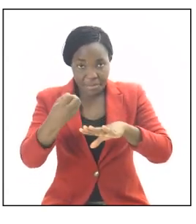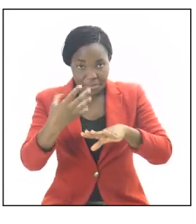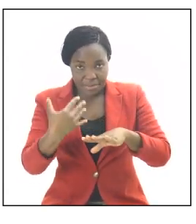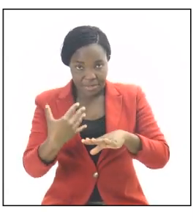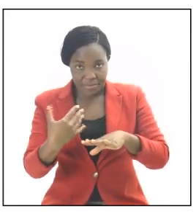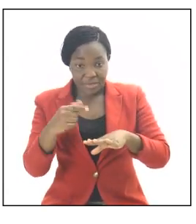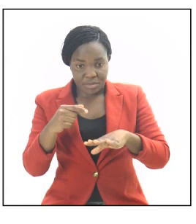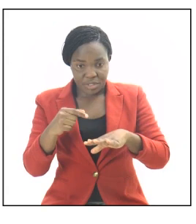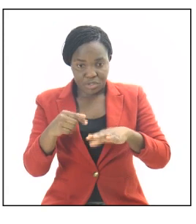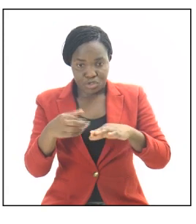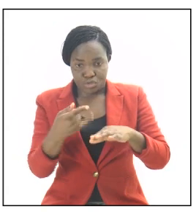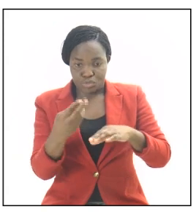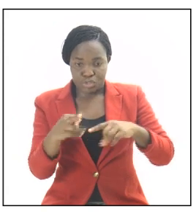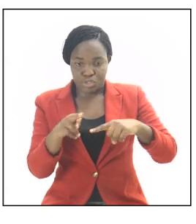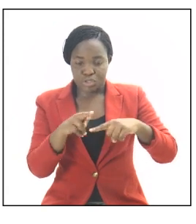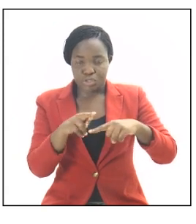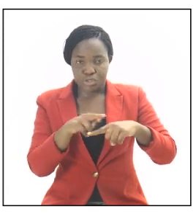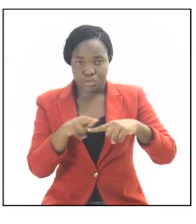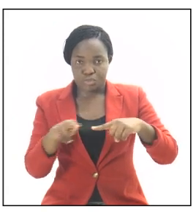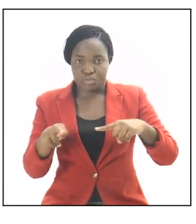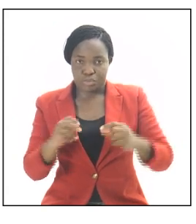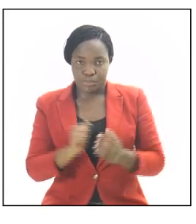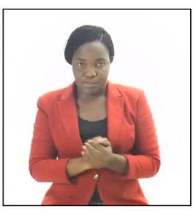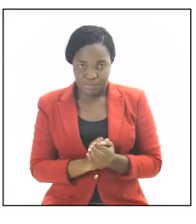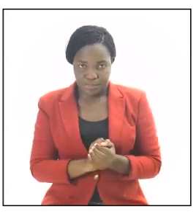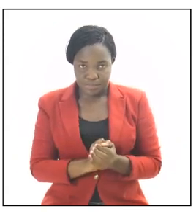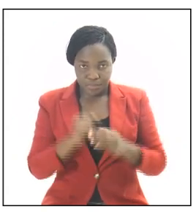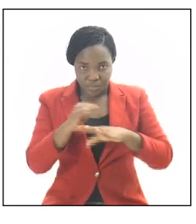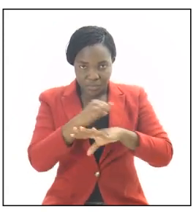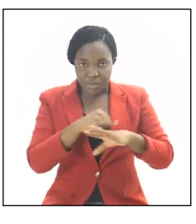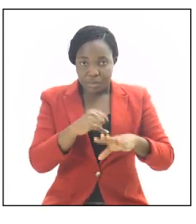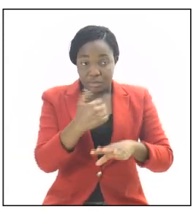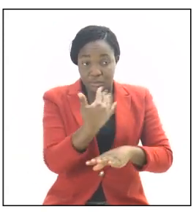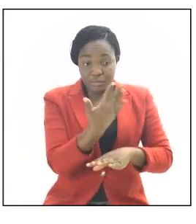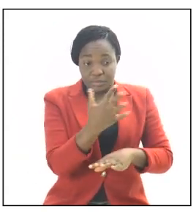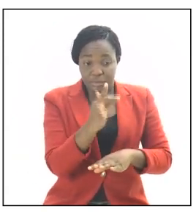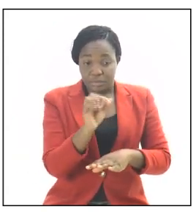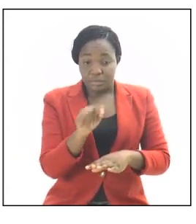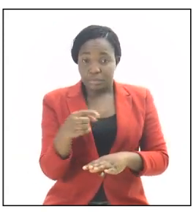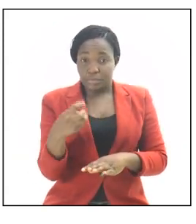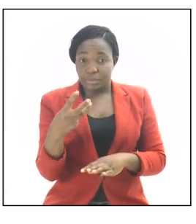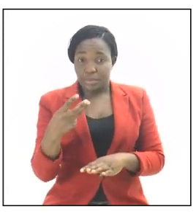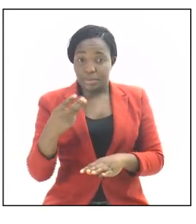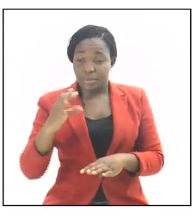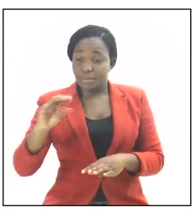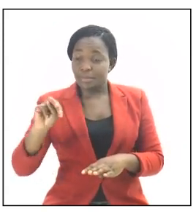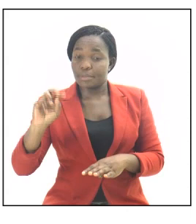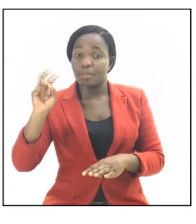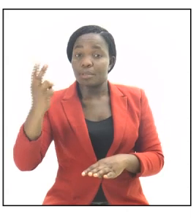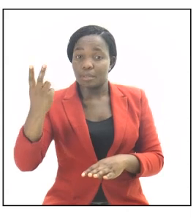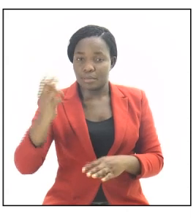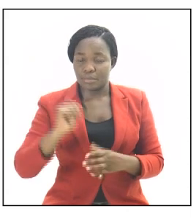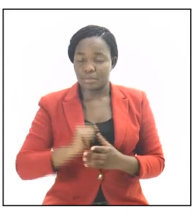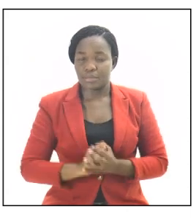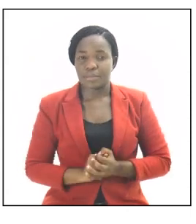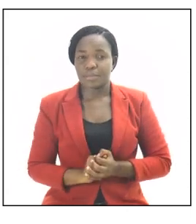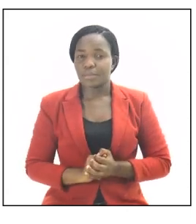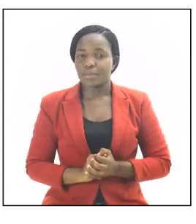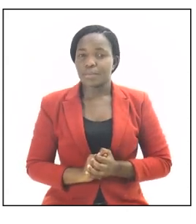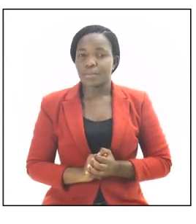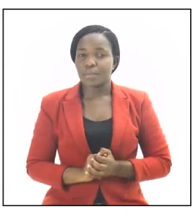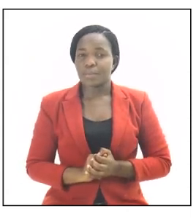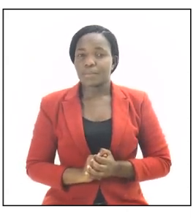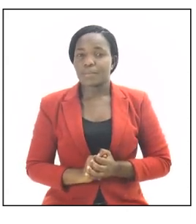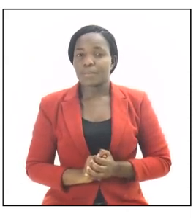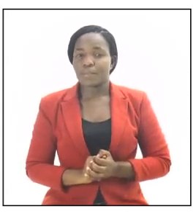the radius of a circle if either the circumference or the area is given. The circumference